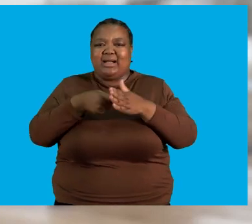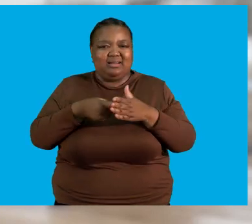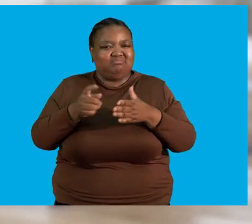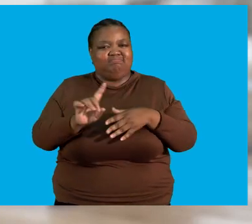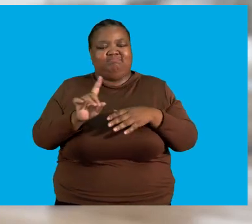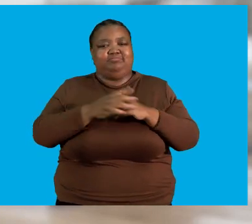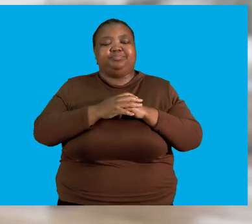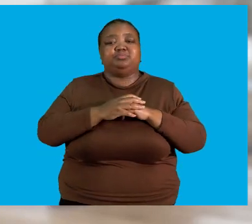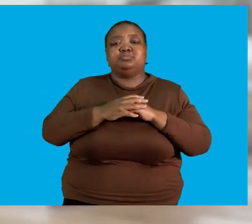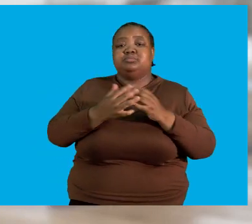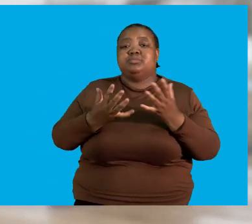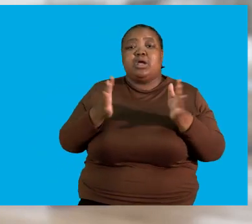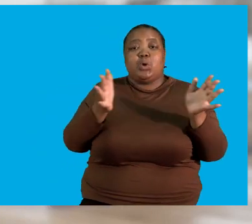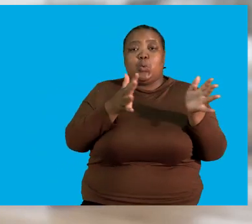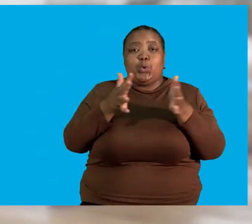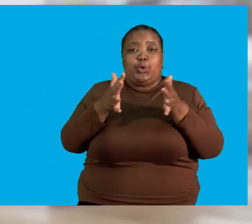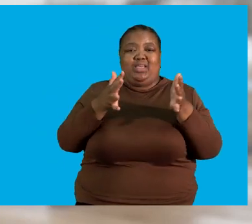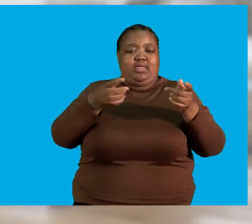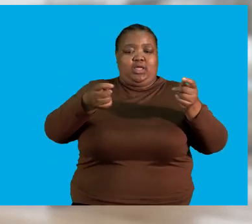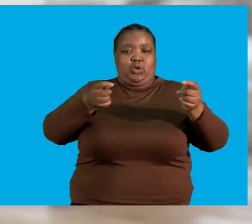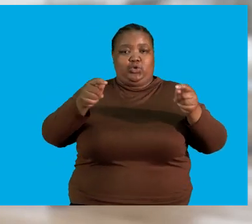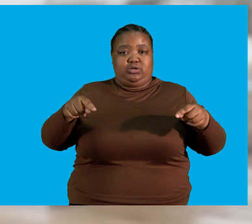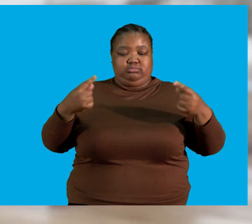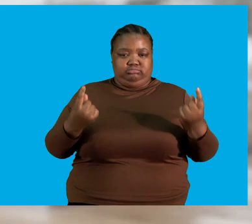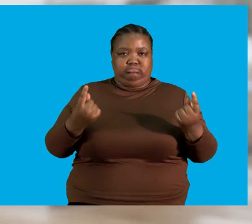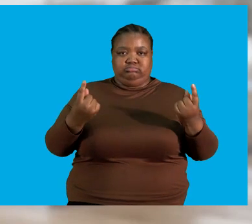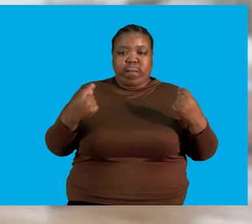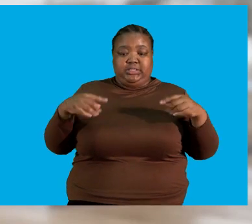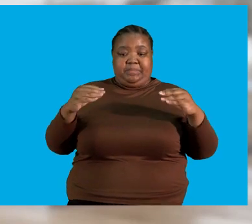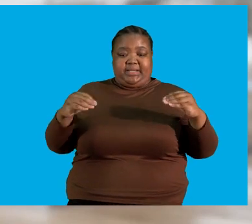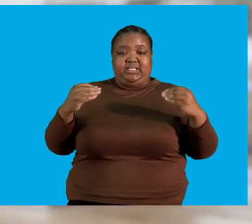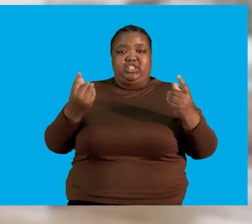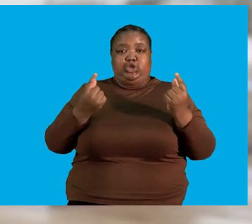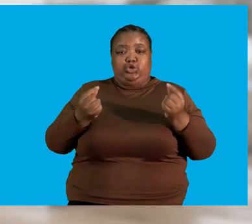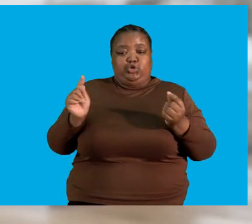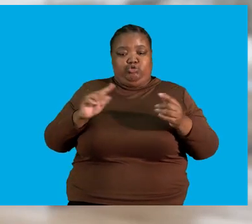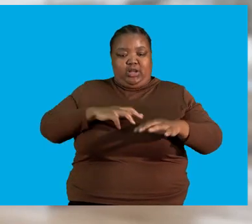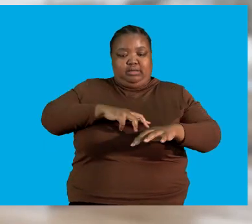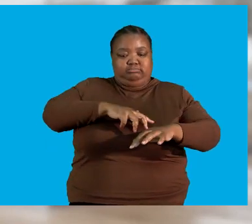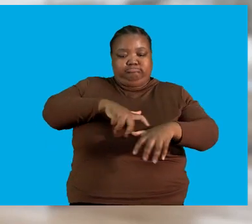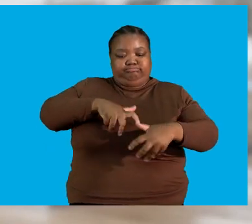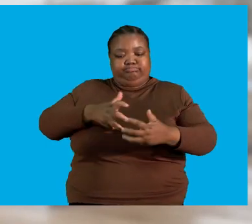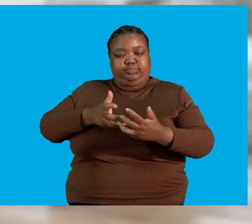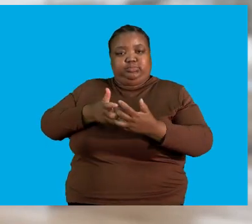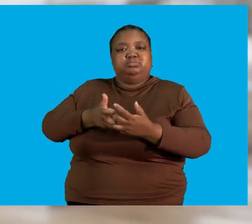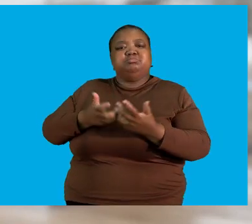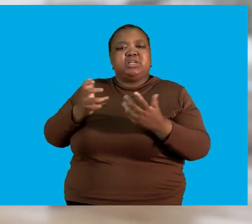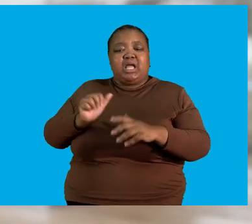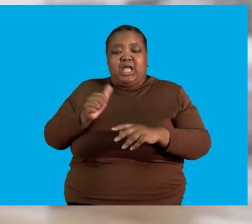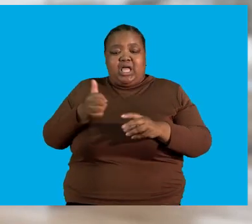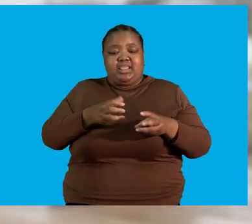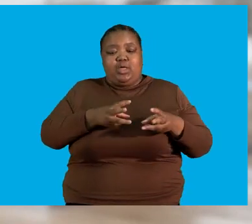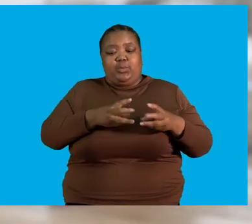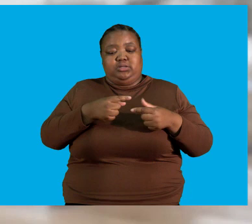about. Since I have no control over the weather, I need to adapt to the situation and find different ways